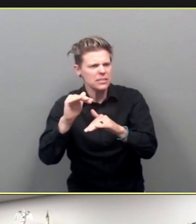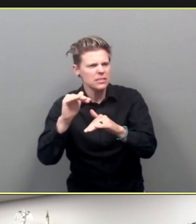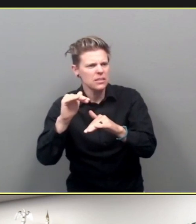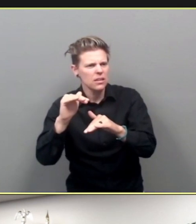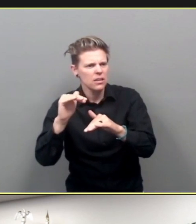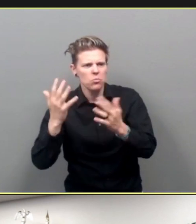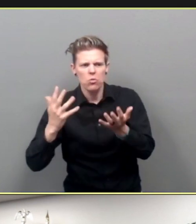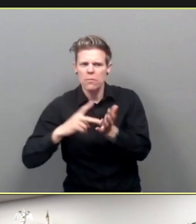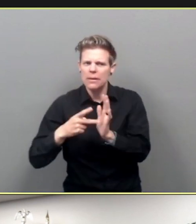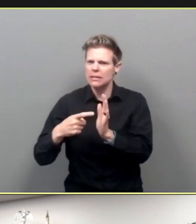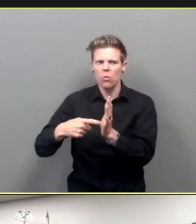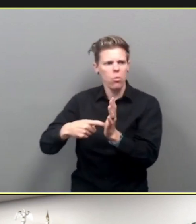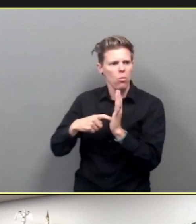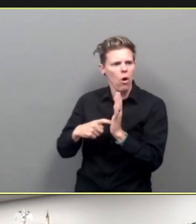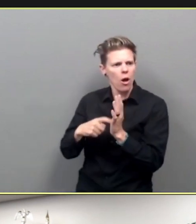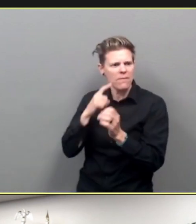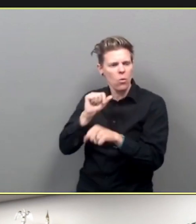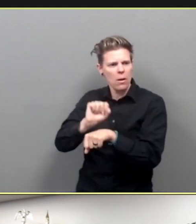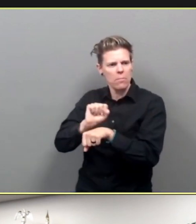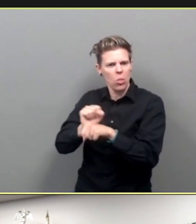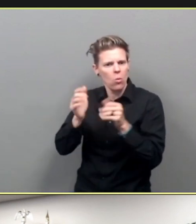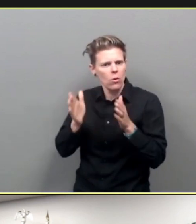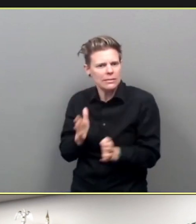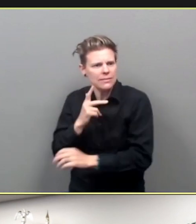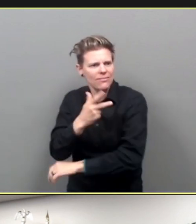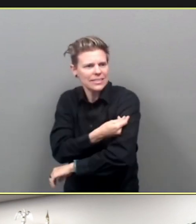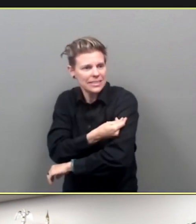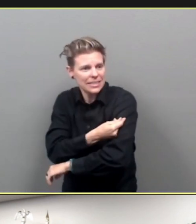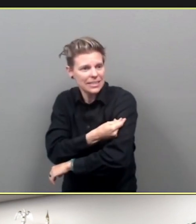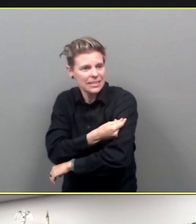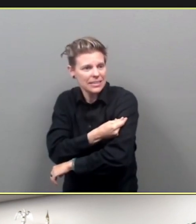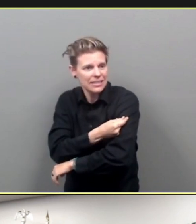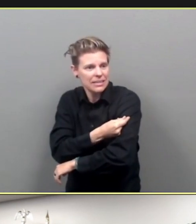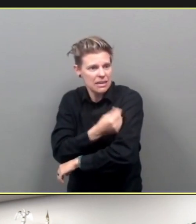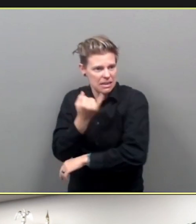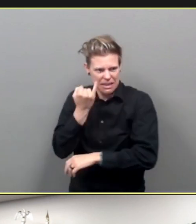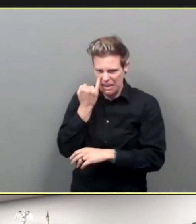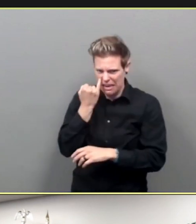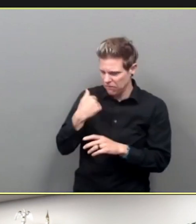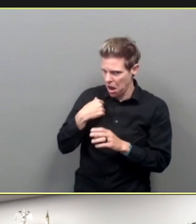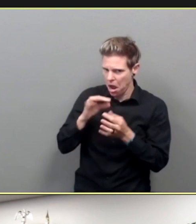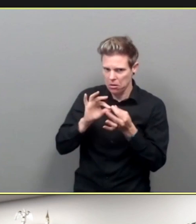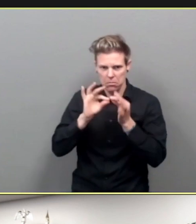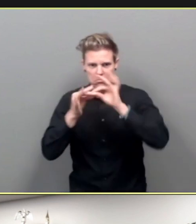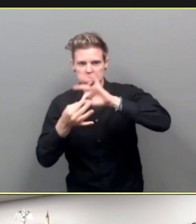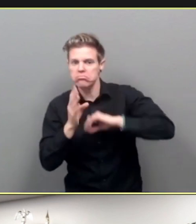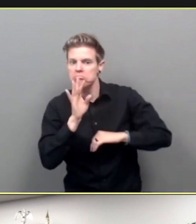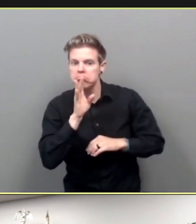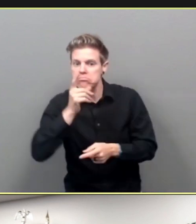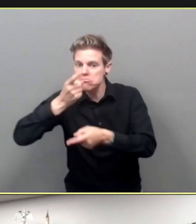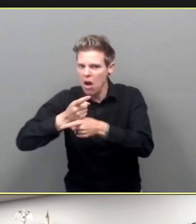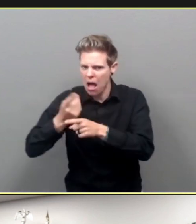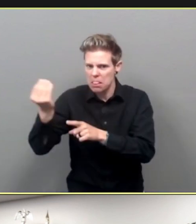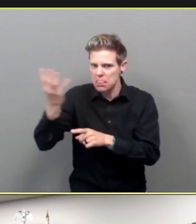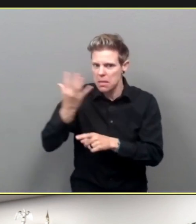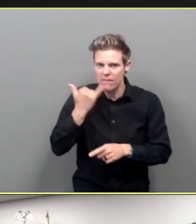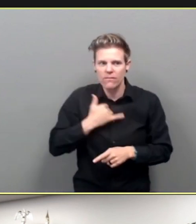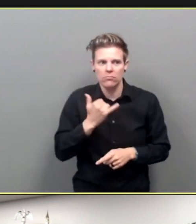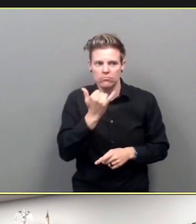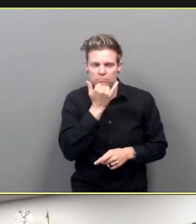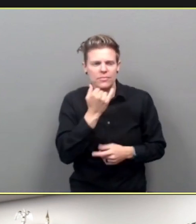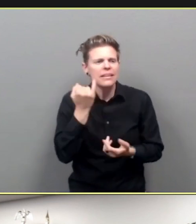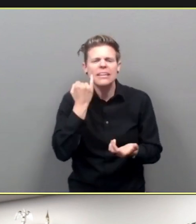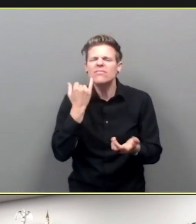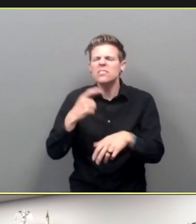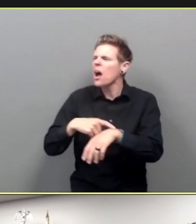employee vaccinations. But Brittany, if I'm interpreting that incorrectly, please let me know. So what happens when the time runs out? And then she's also